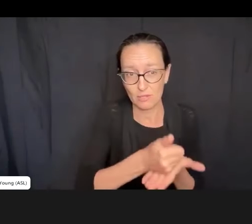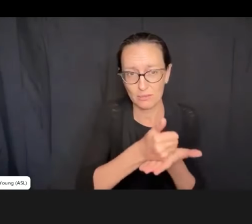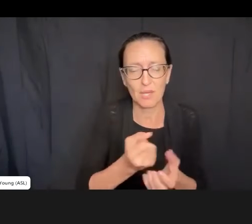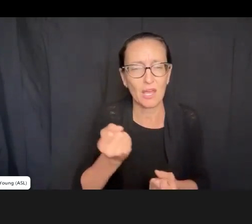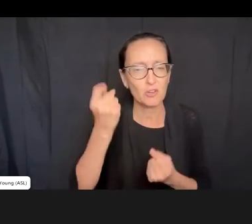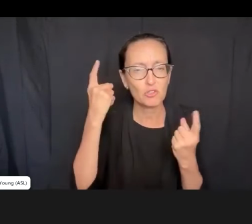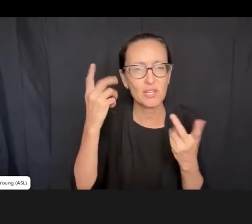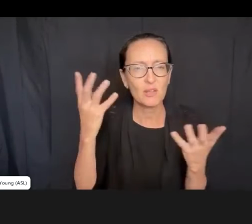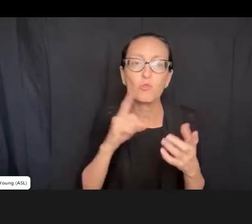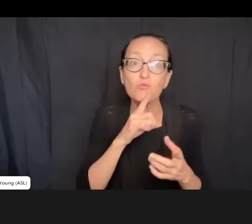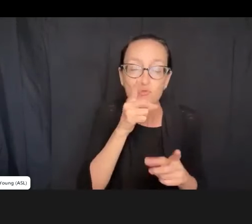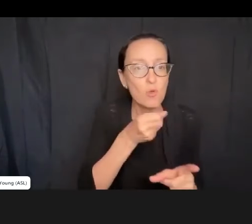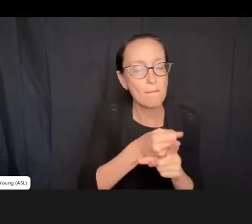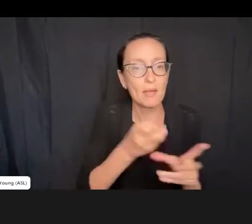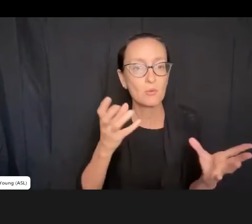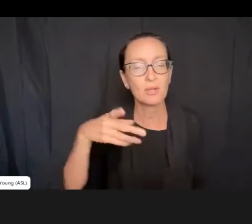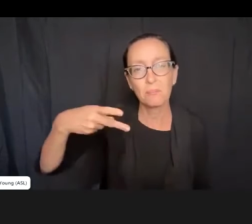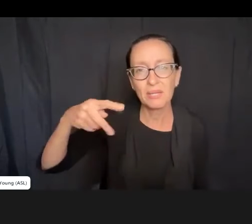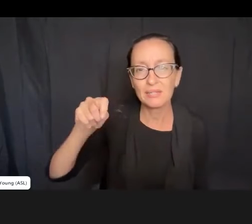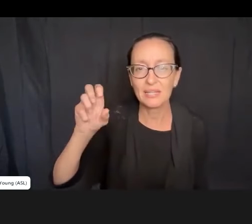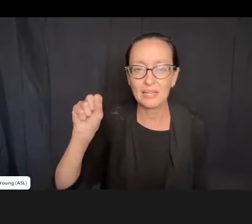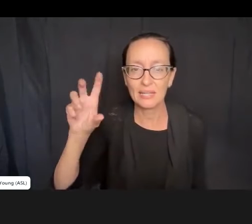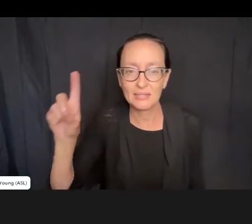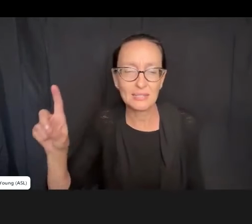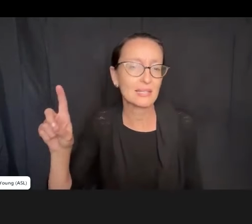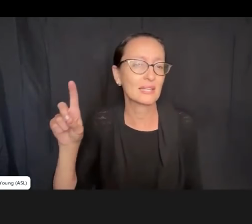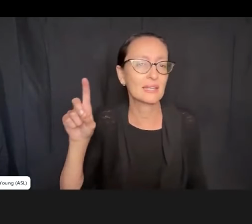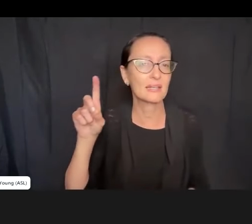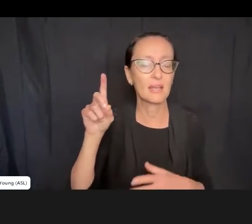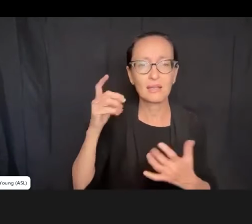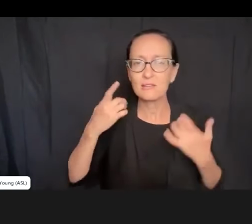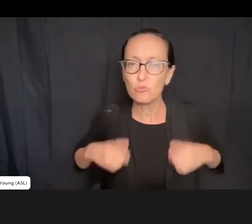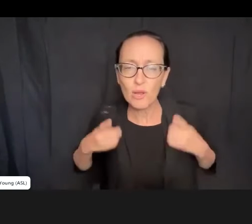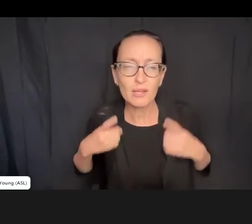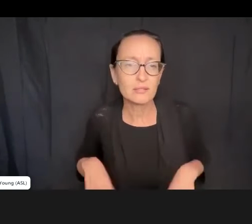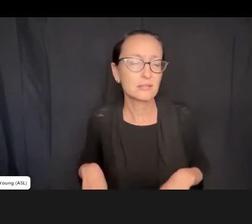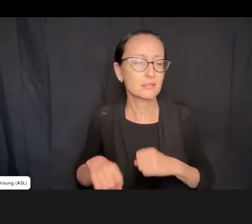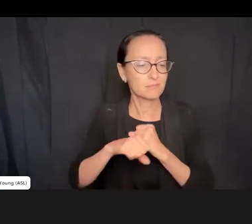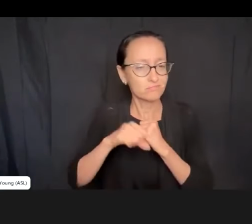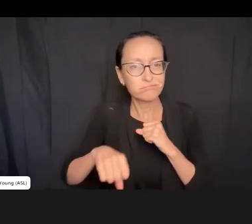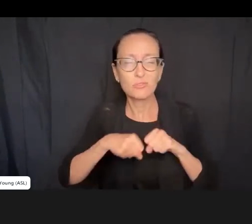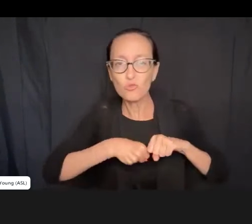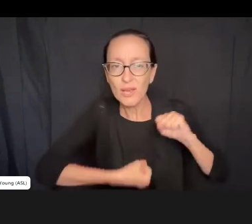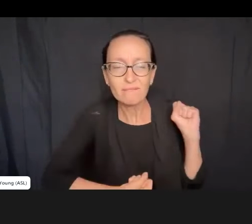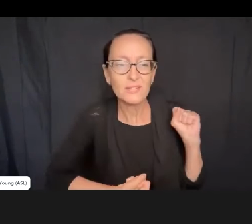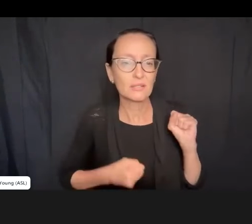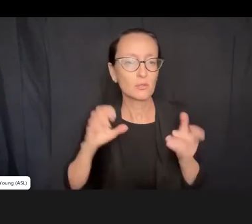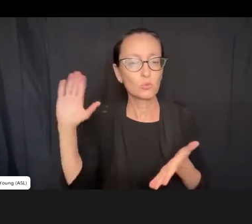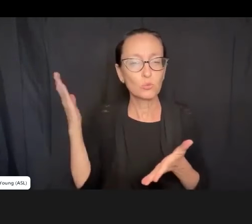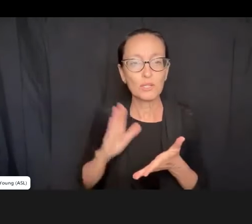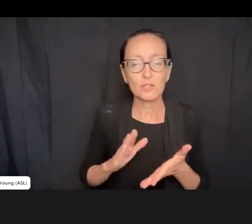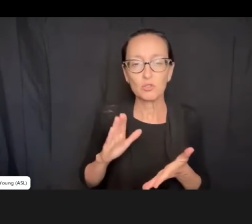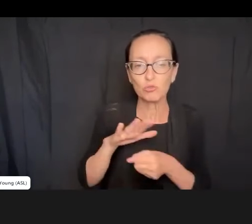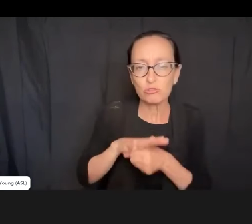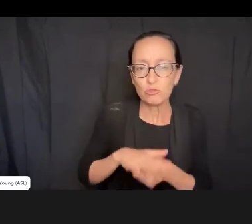like PTSD, post-traumatic stress disorder, depression, prolonged grief, reduce distress related to that trauma,